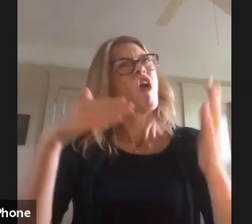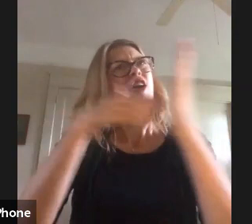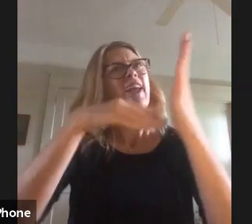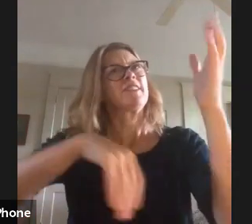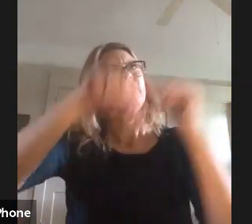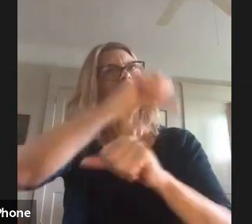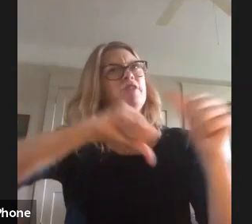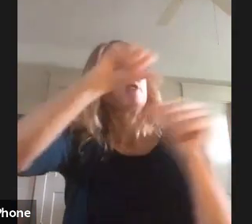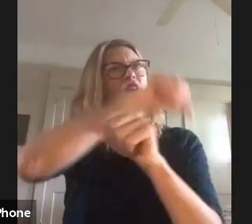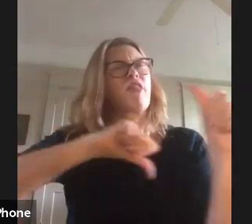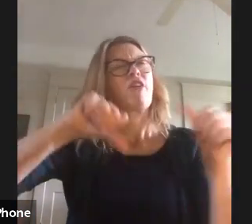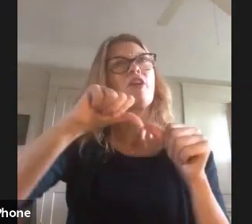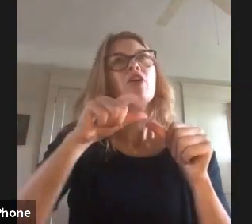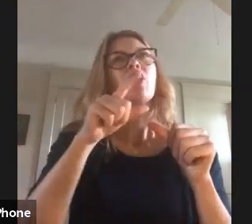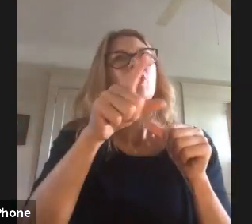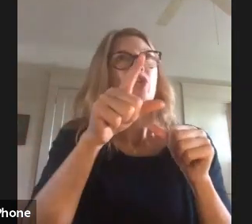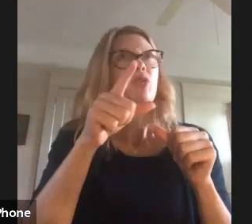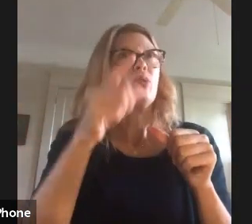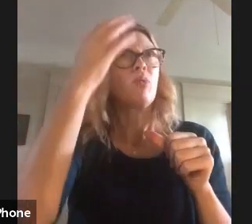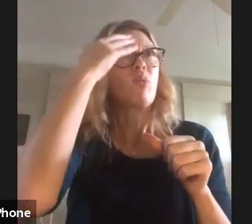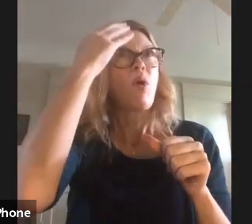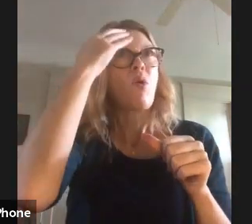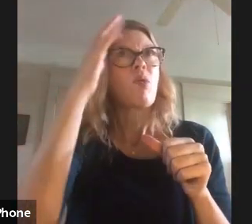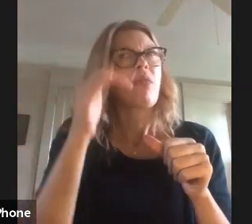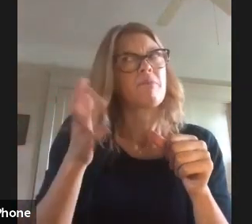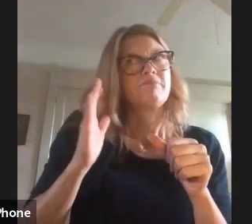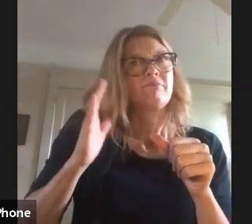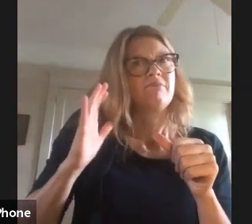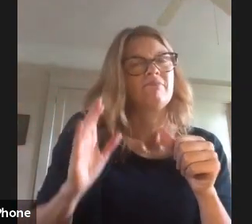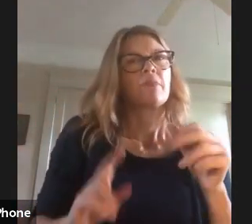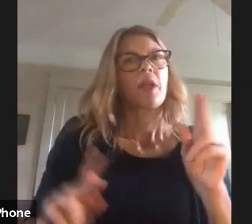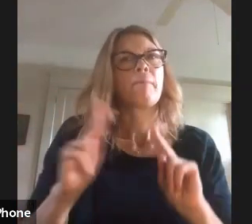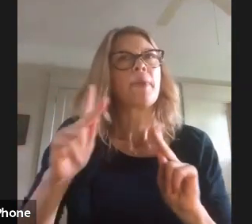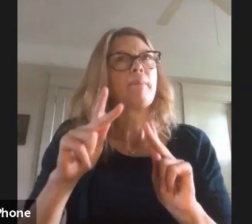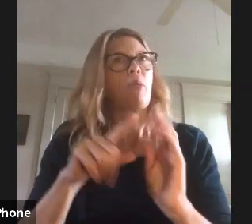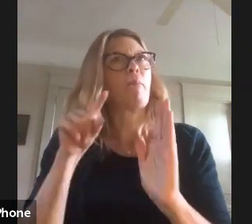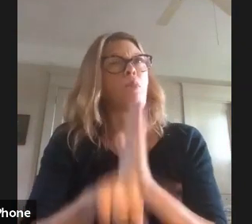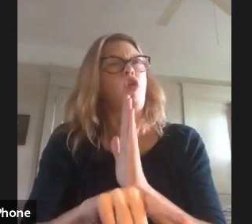the descendants of those who murdered the prophets. Fill up then the